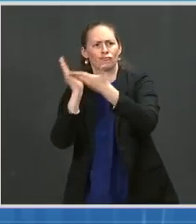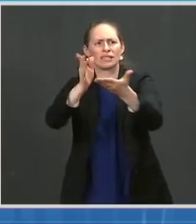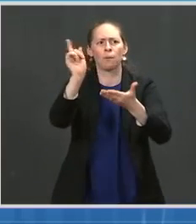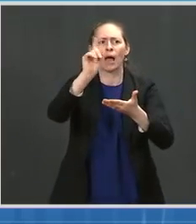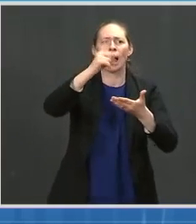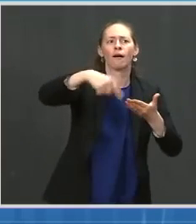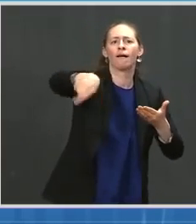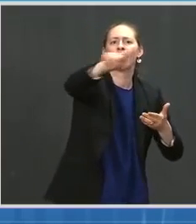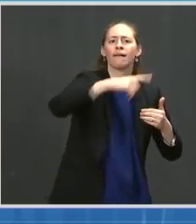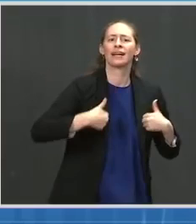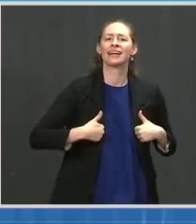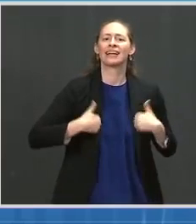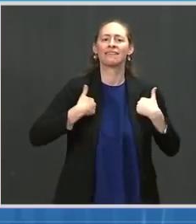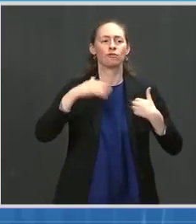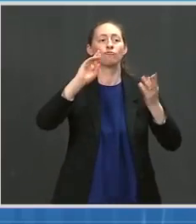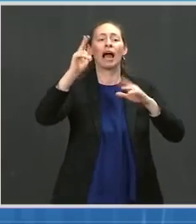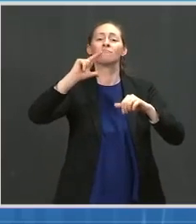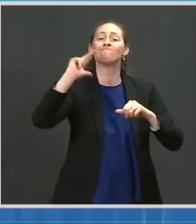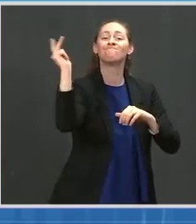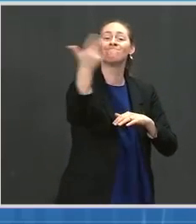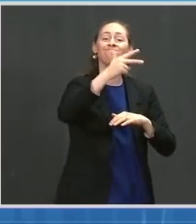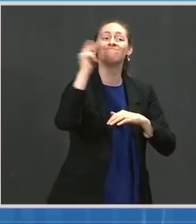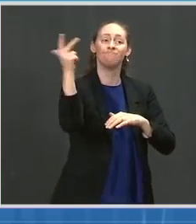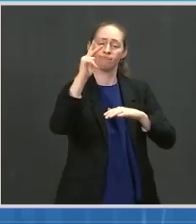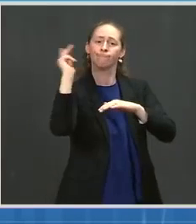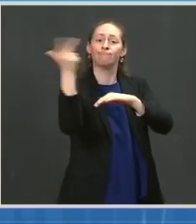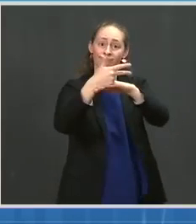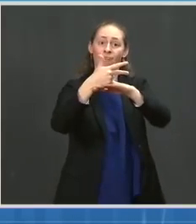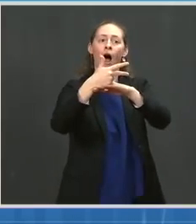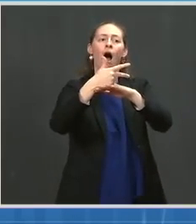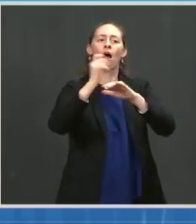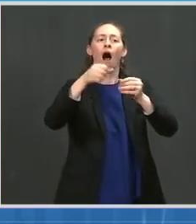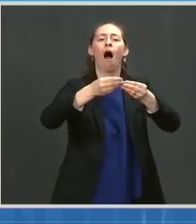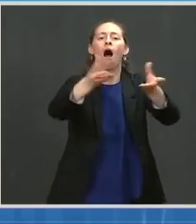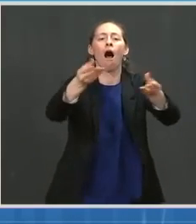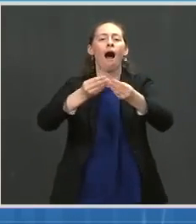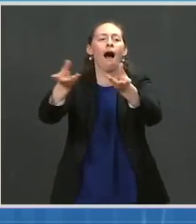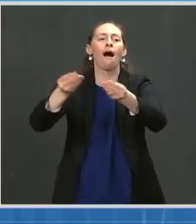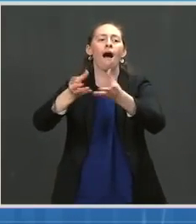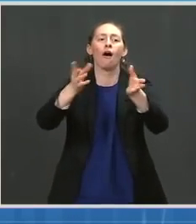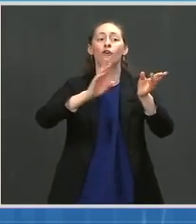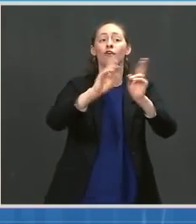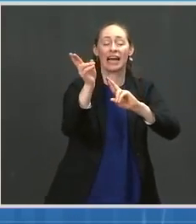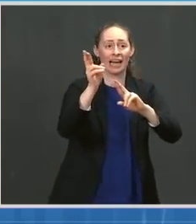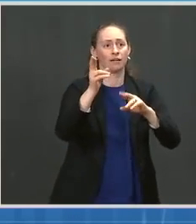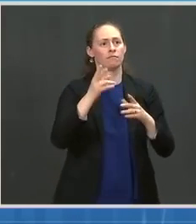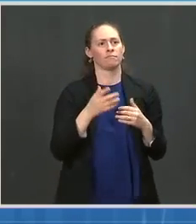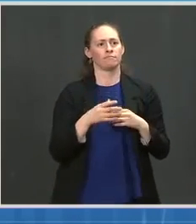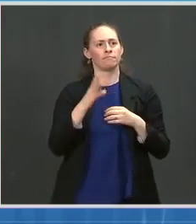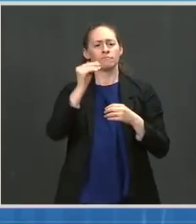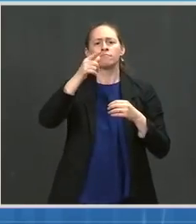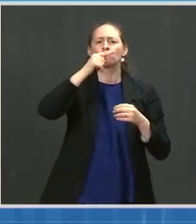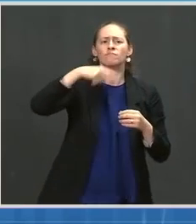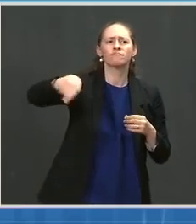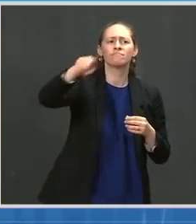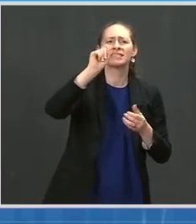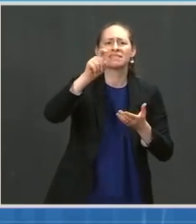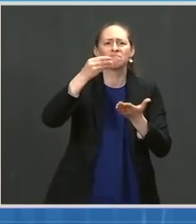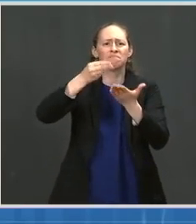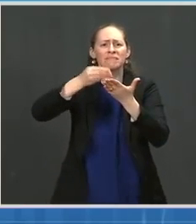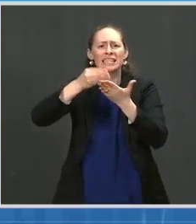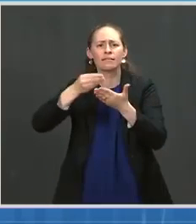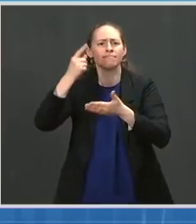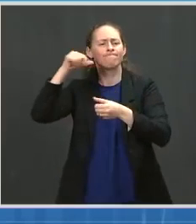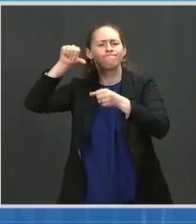are essential for doing so, community health centers. We're also providing money for seniors who need transportation